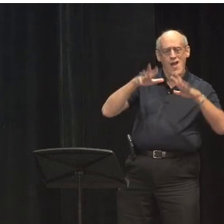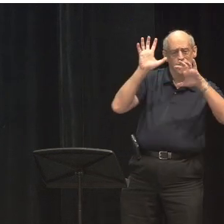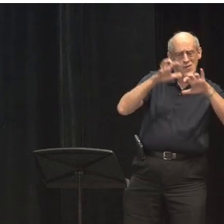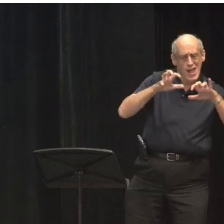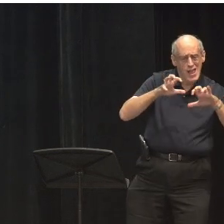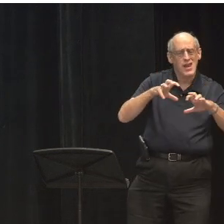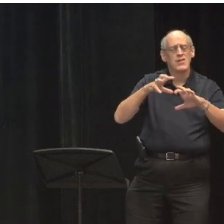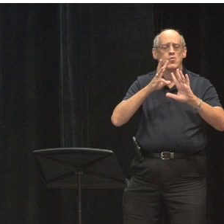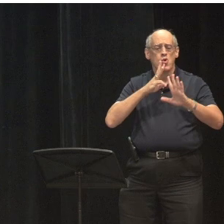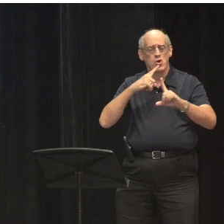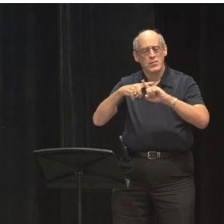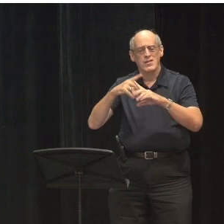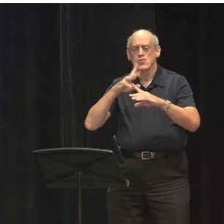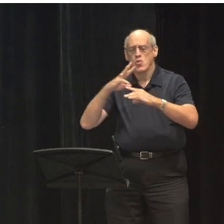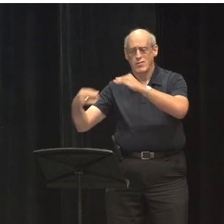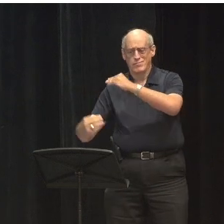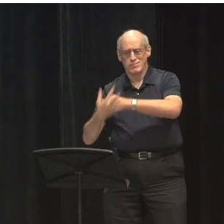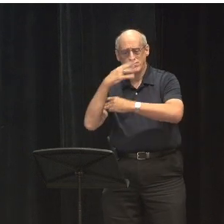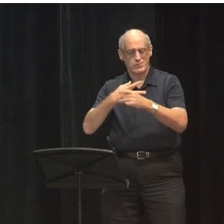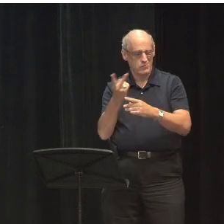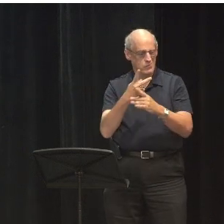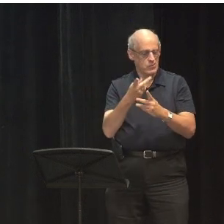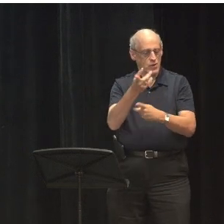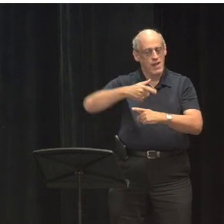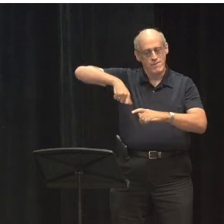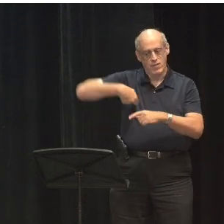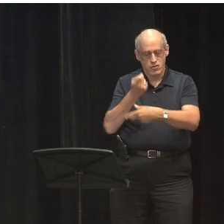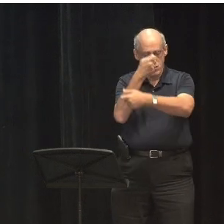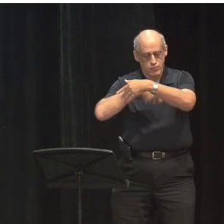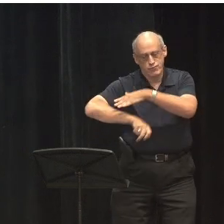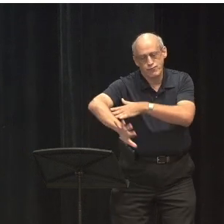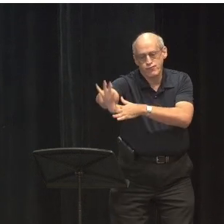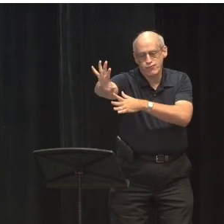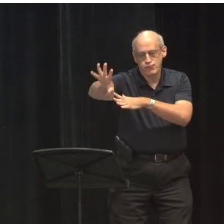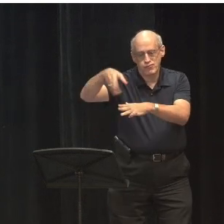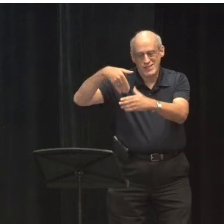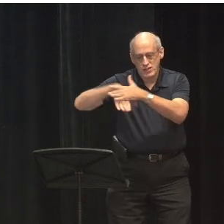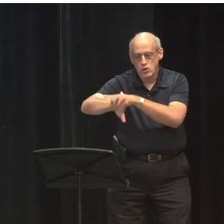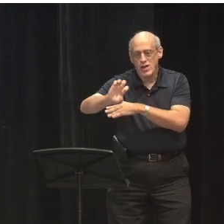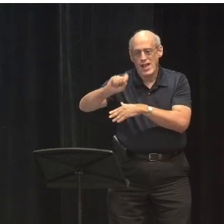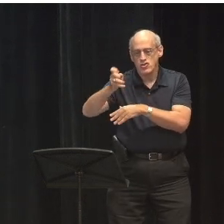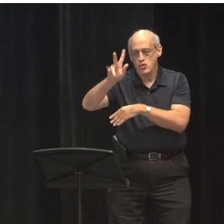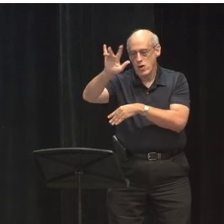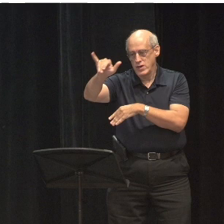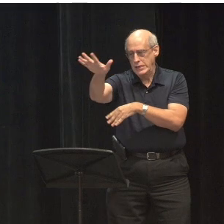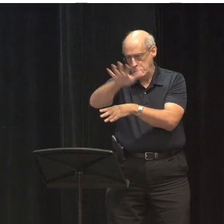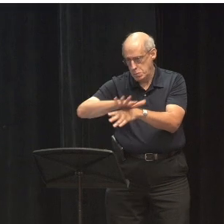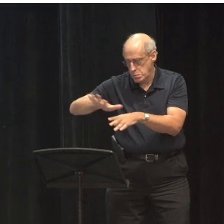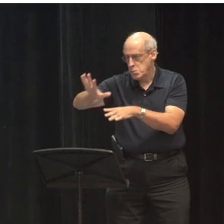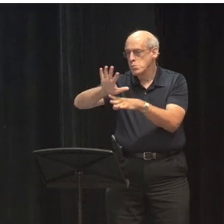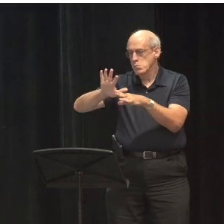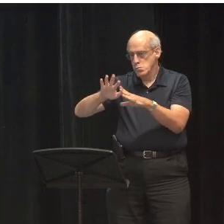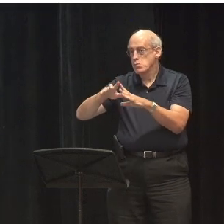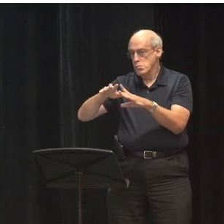tidal surges, it's going to flush that into the Hudson River Park Estuarine Sanctuary, which we